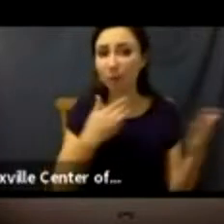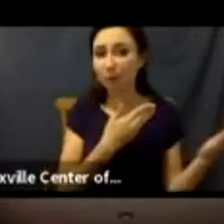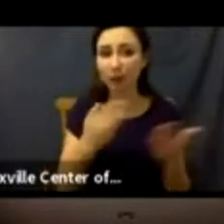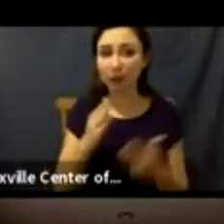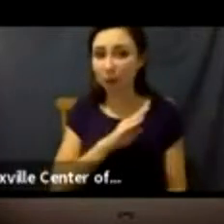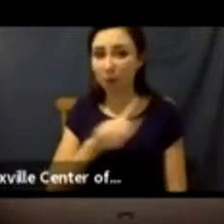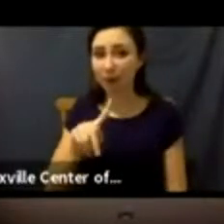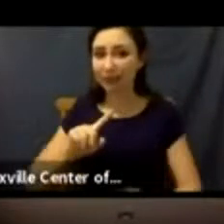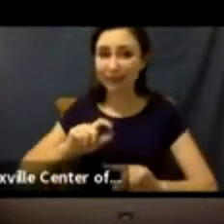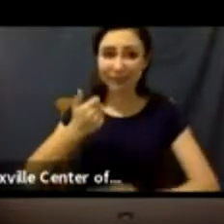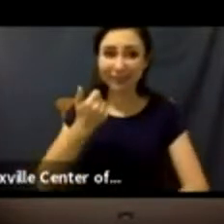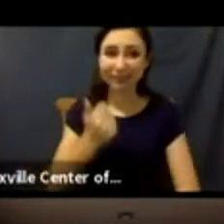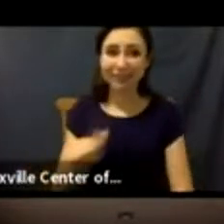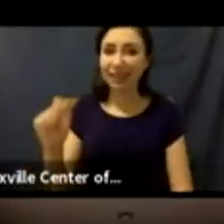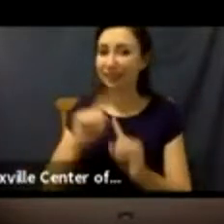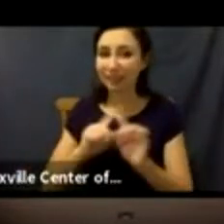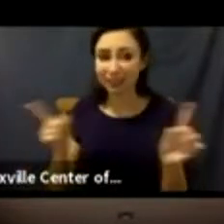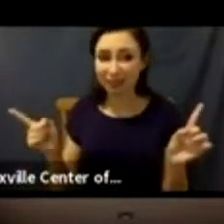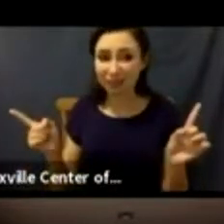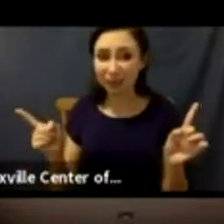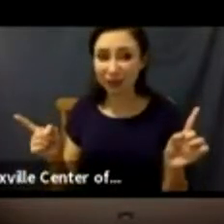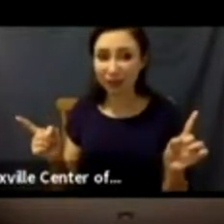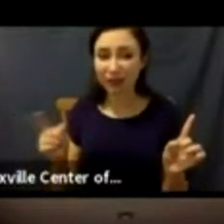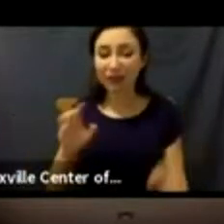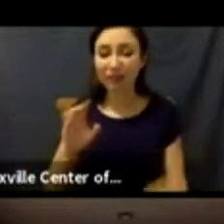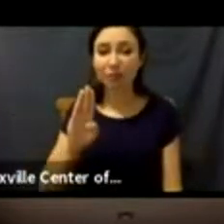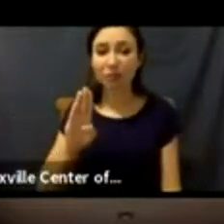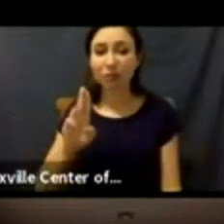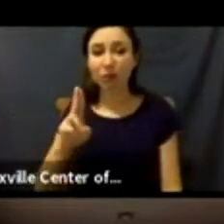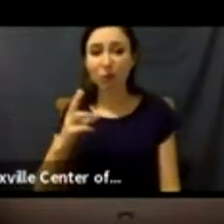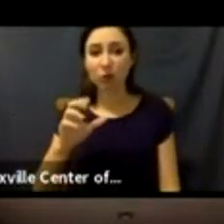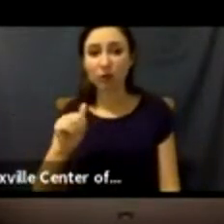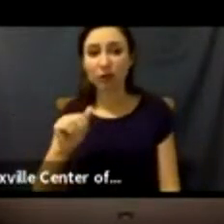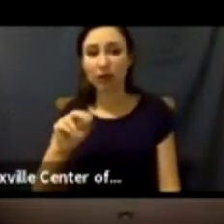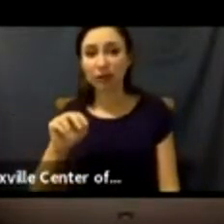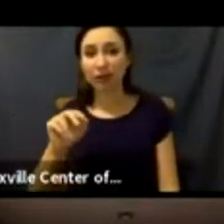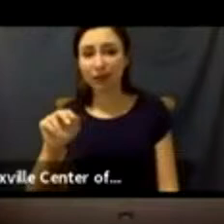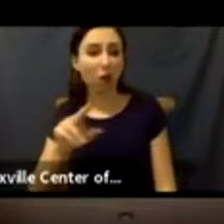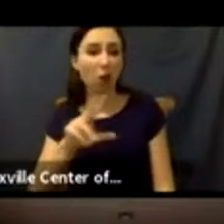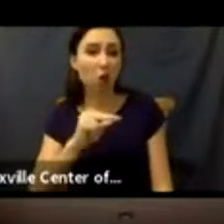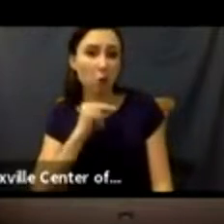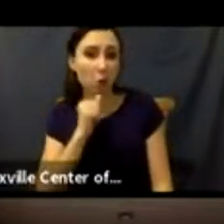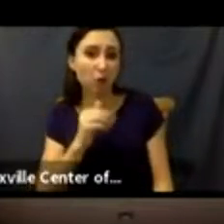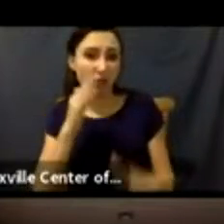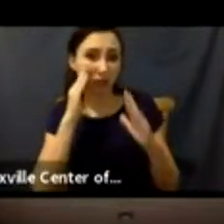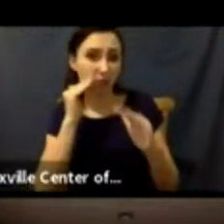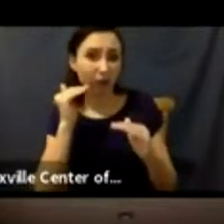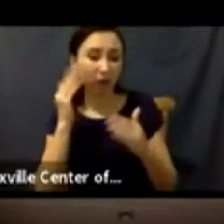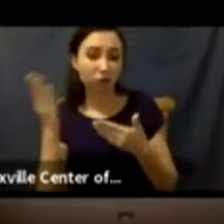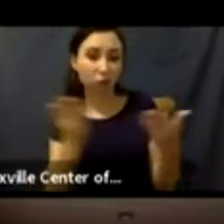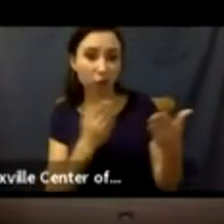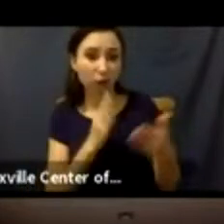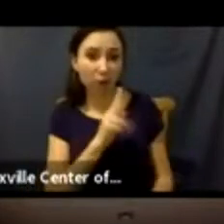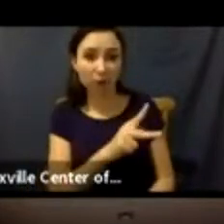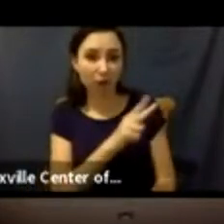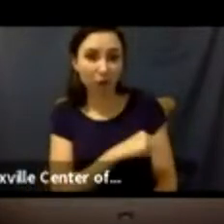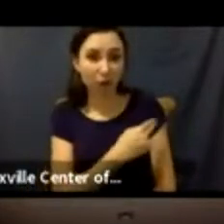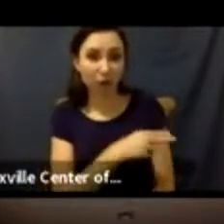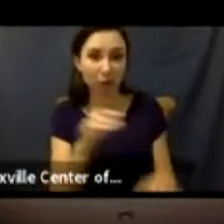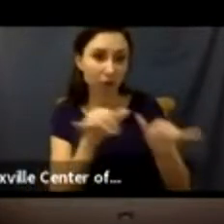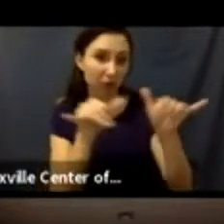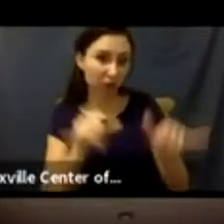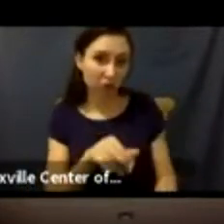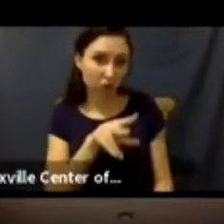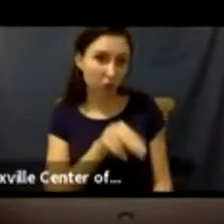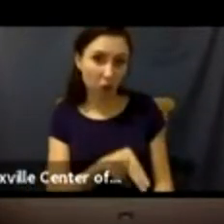any different. Right. No, right. And I wasn't expecting you to take anything back to hospital systems, but I've